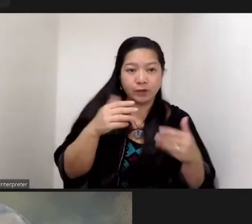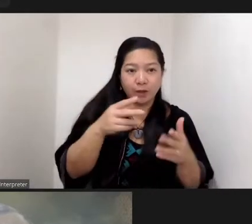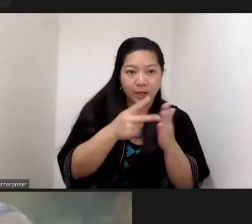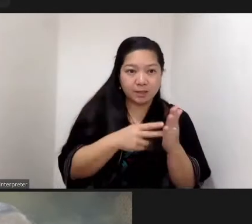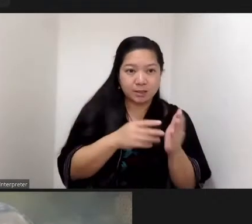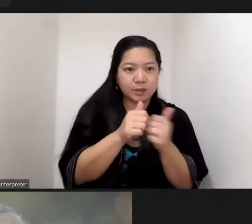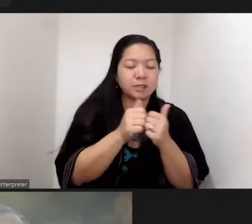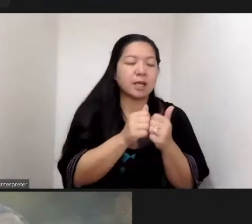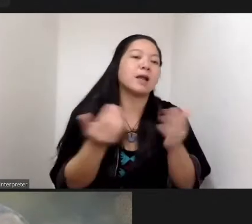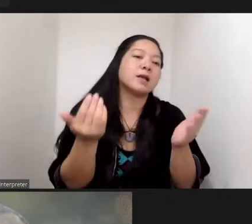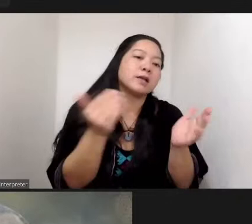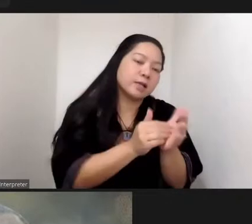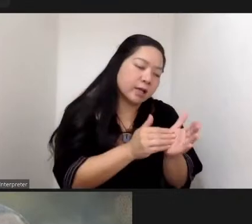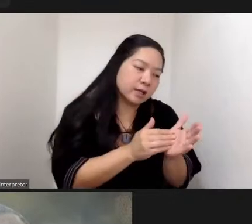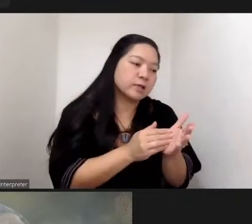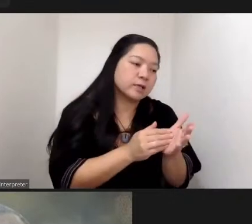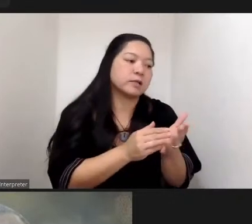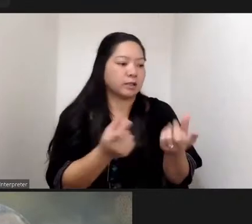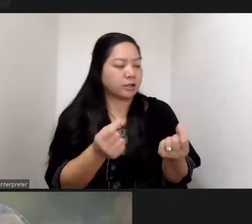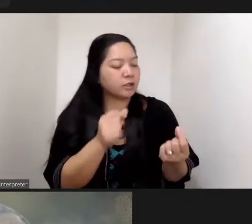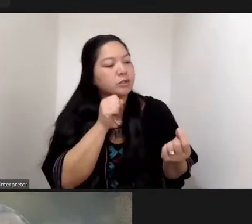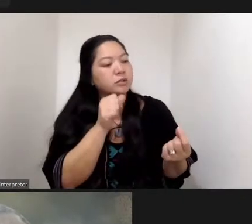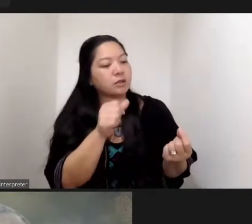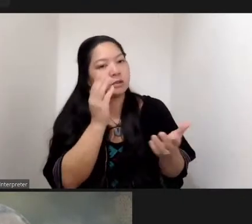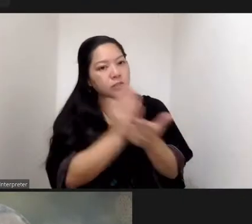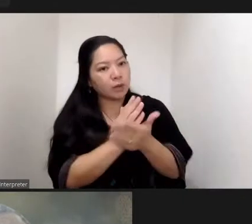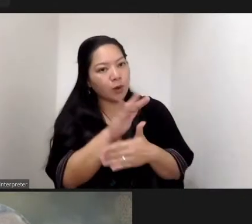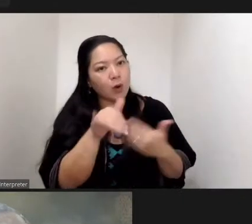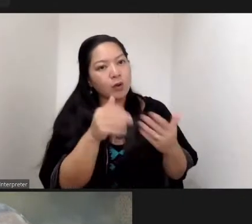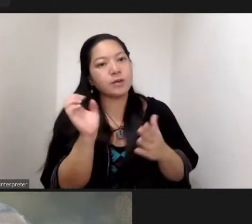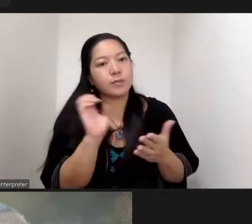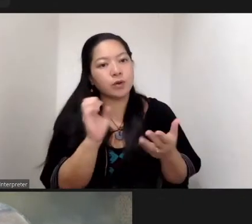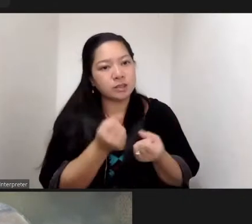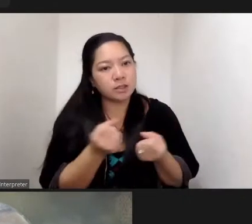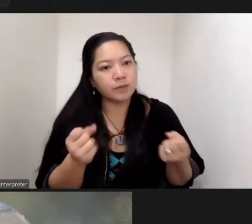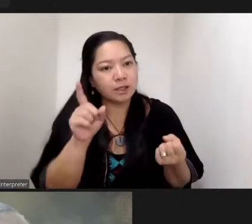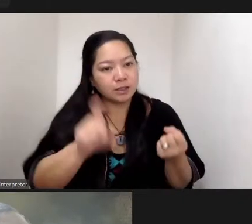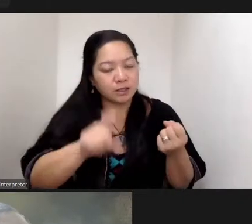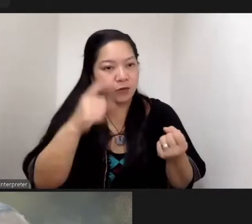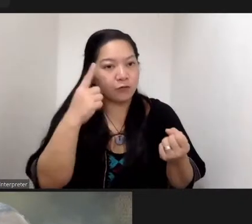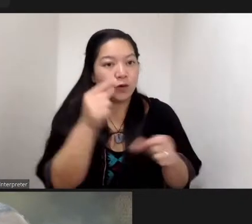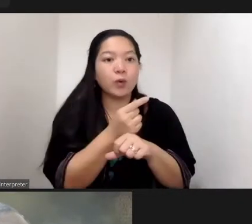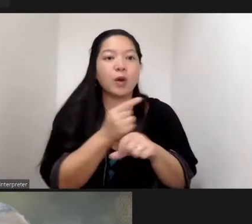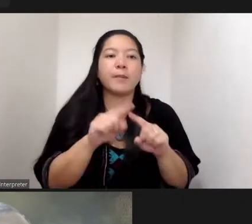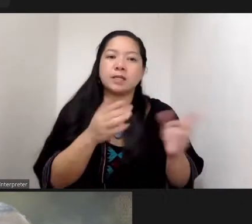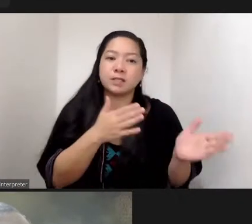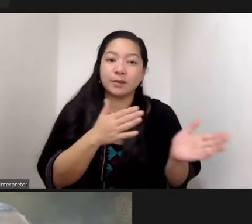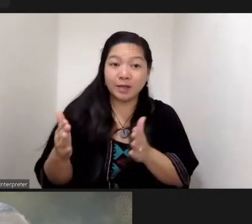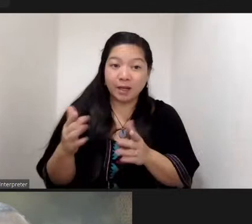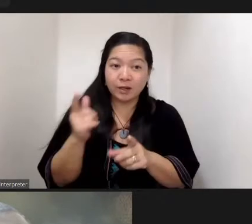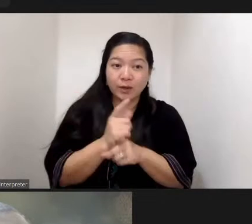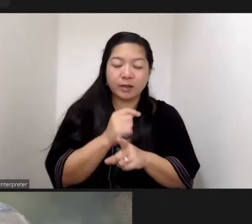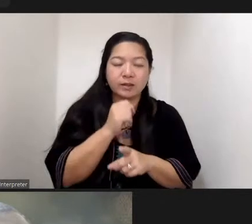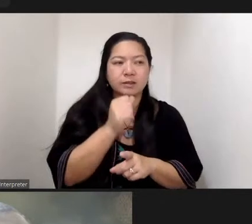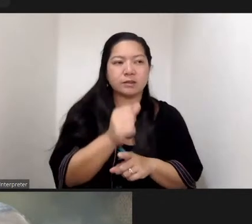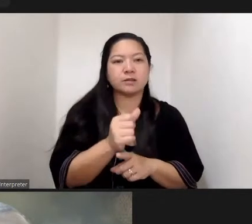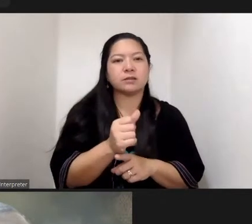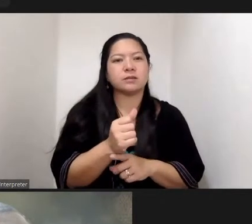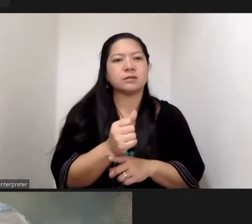does stockpile all the necessary emergency supplies needed, but it's a plan. It's not, you